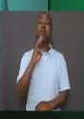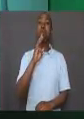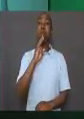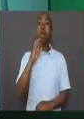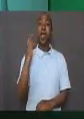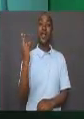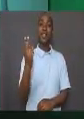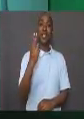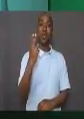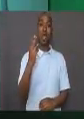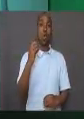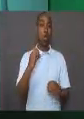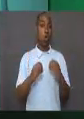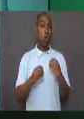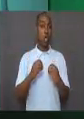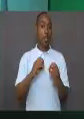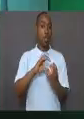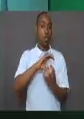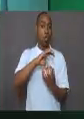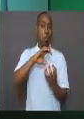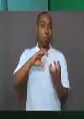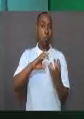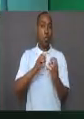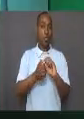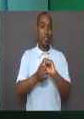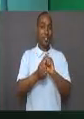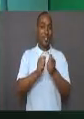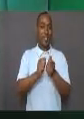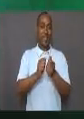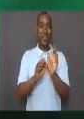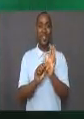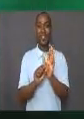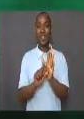into organic compounds, such as sugar.